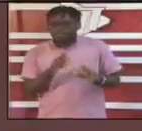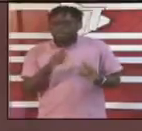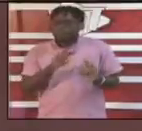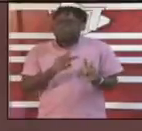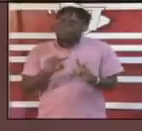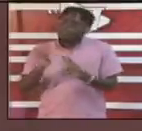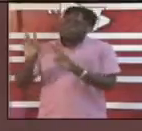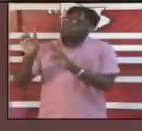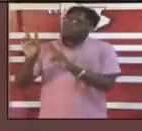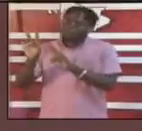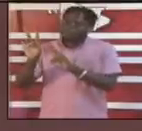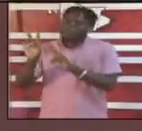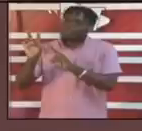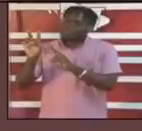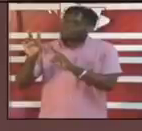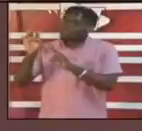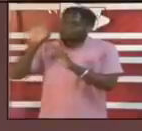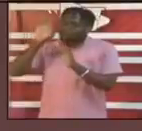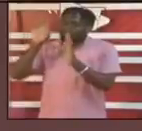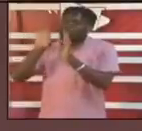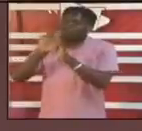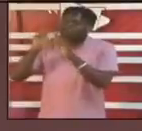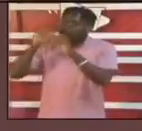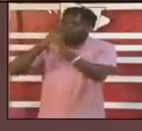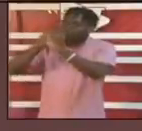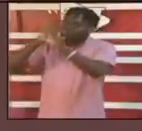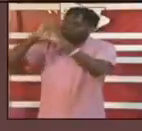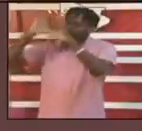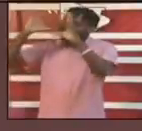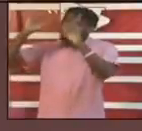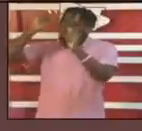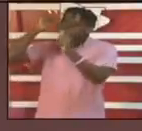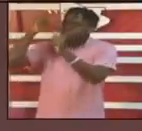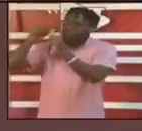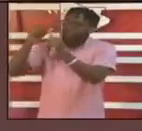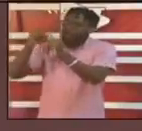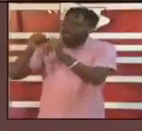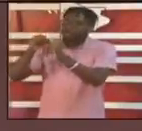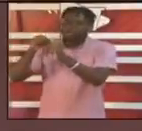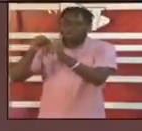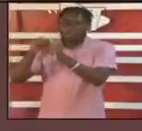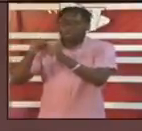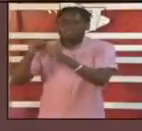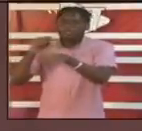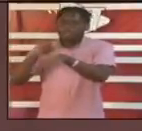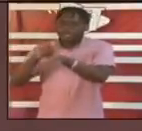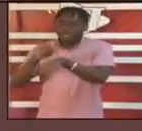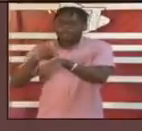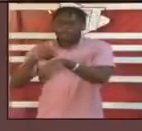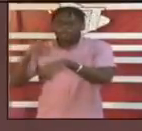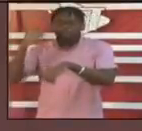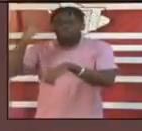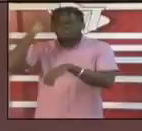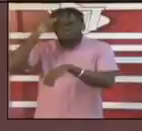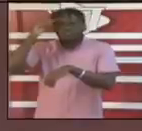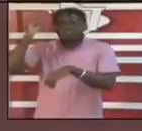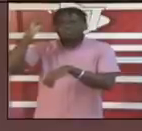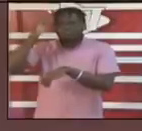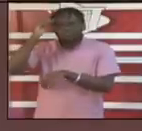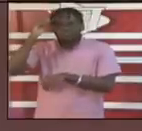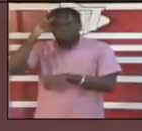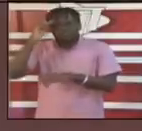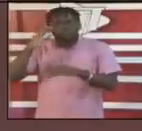mind that will help you feel calm and relaxed. As you do your deep